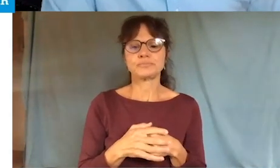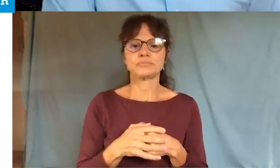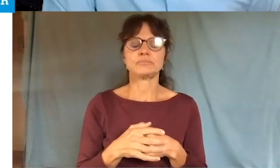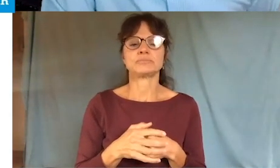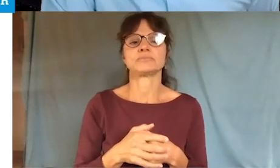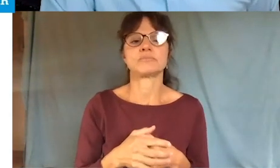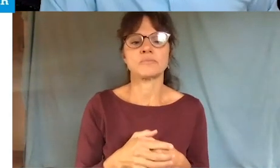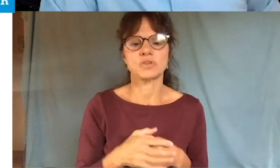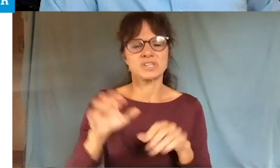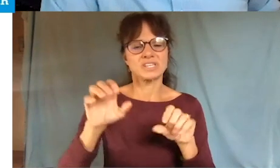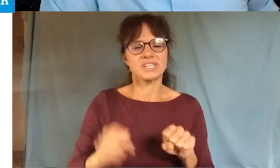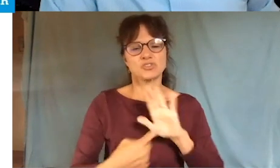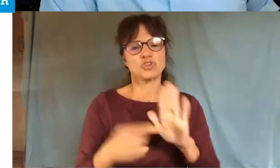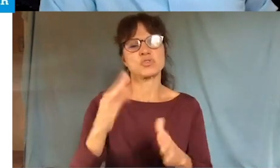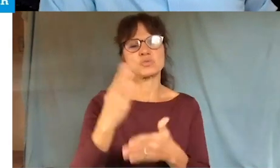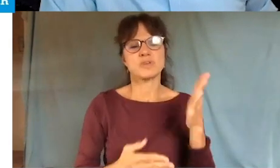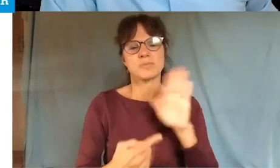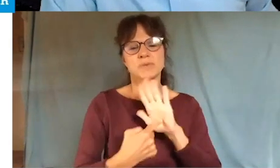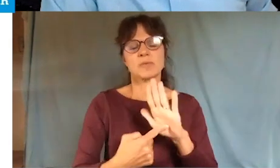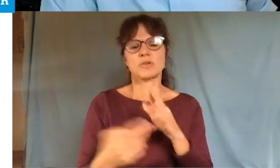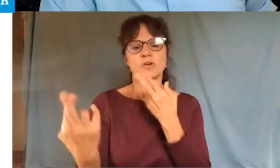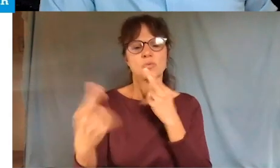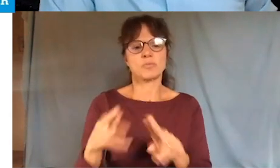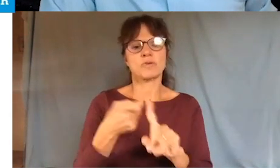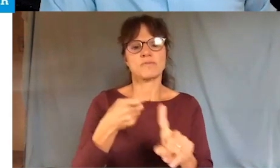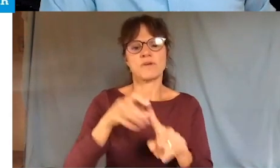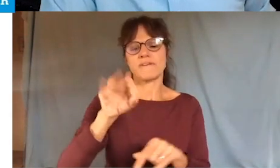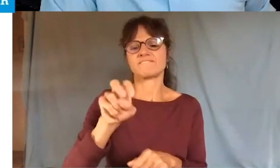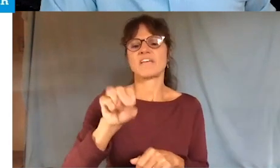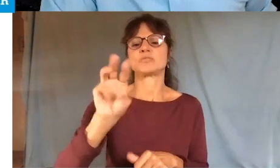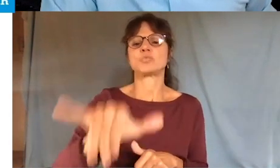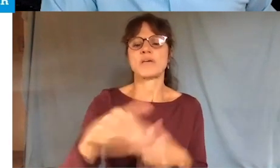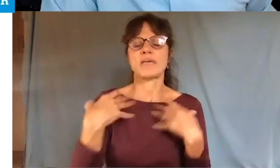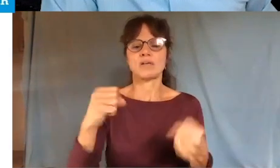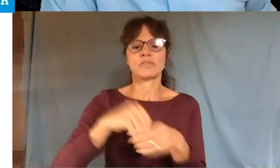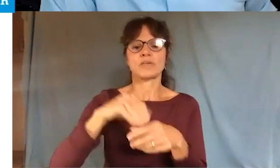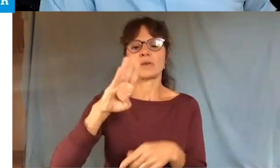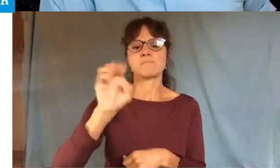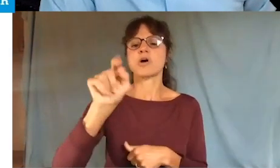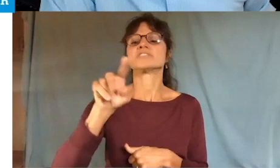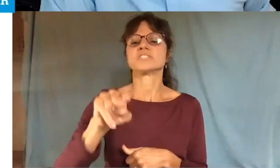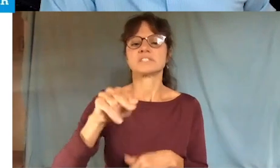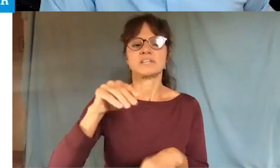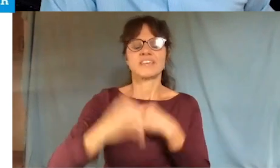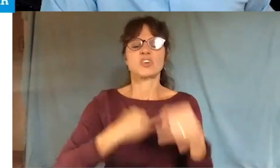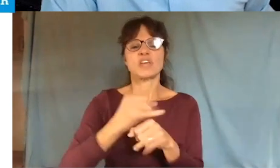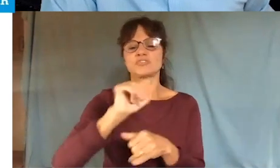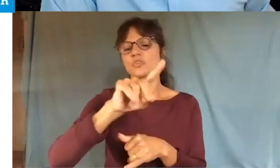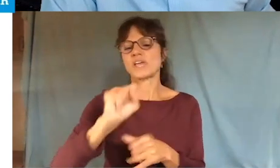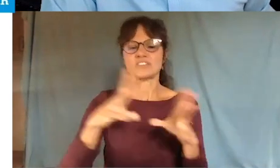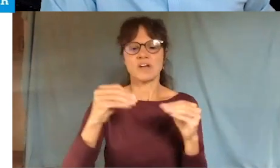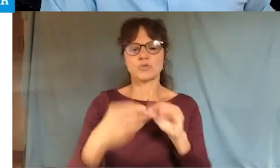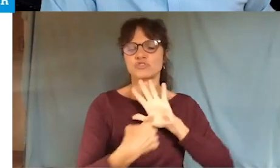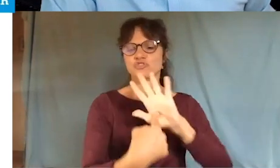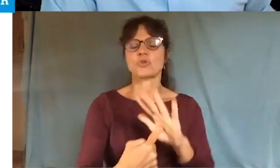This shows you that this is some examples. This is a report from Fenway Health in Boston that was presented at the International AIDS Conference this year, showing the degree